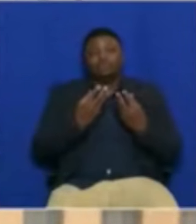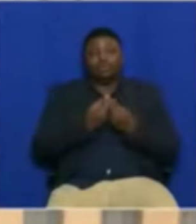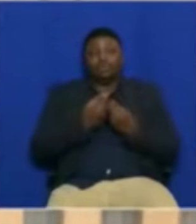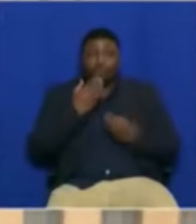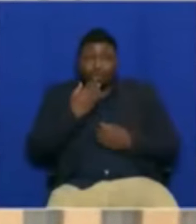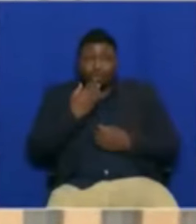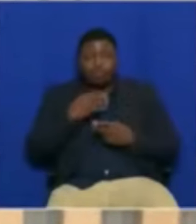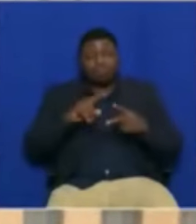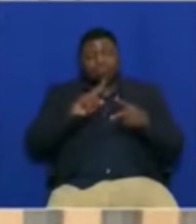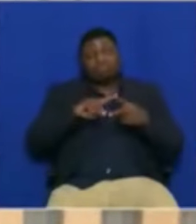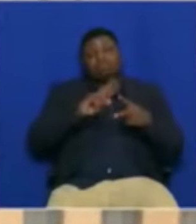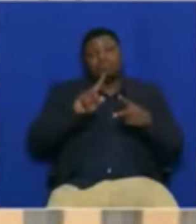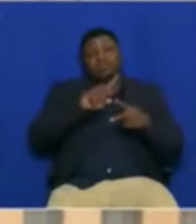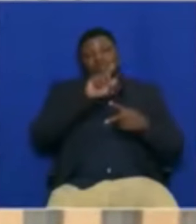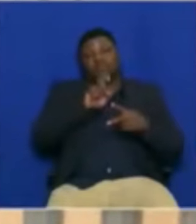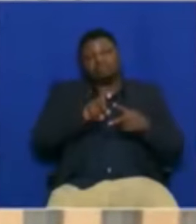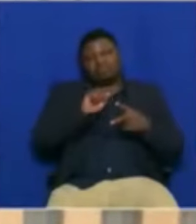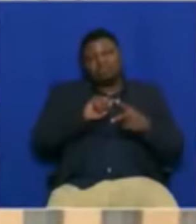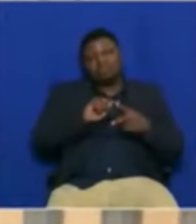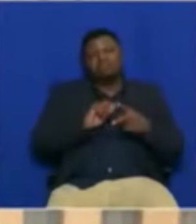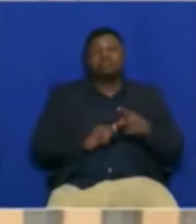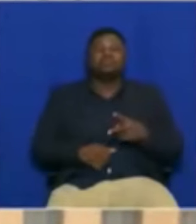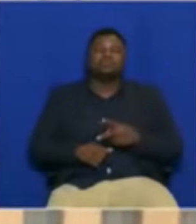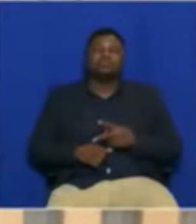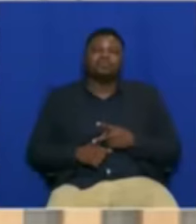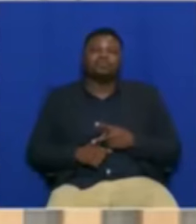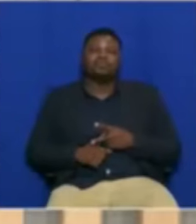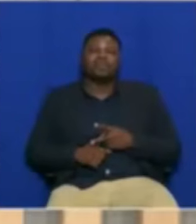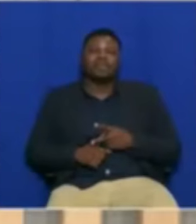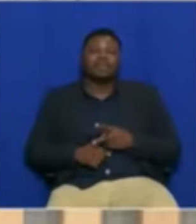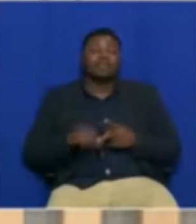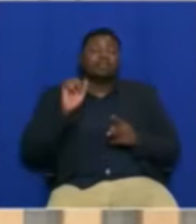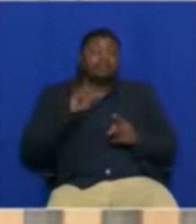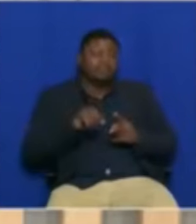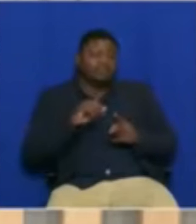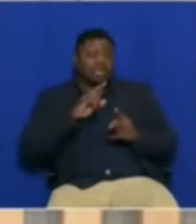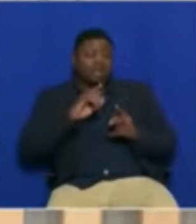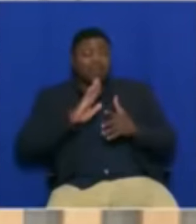Let me start because Commissioner Kumalo was following up on to assist me.